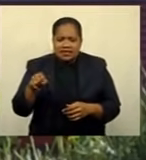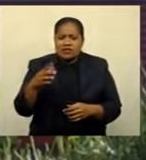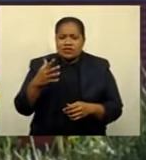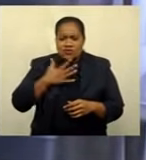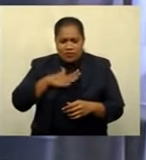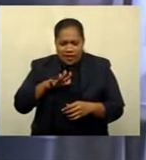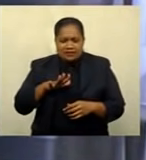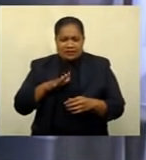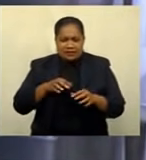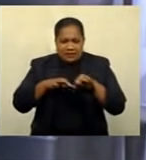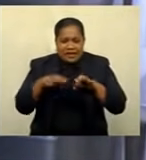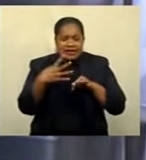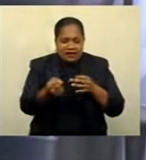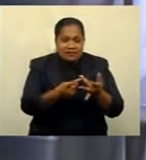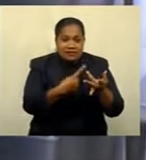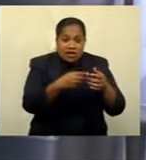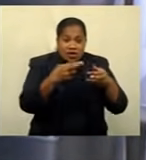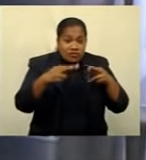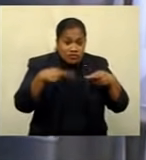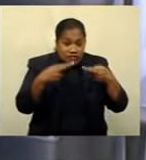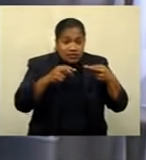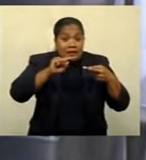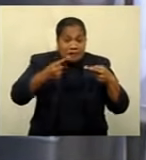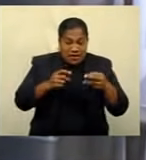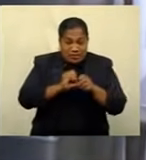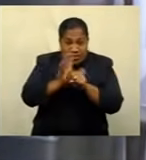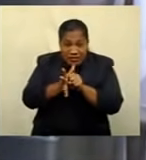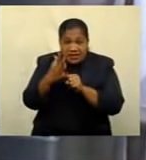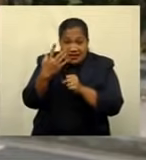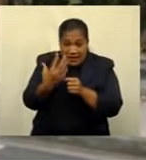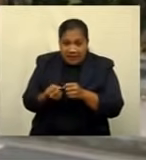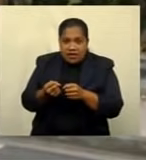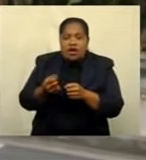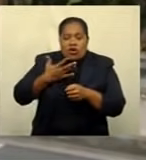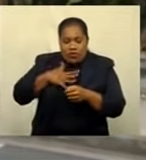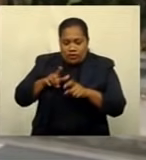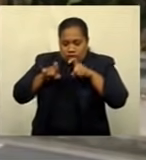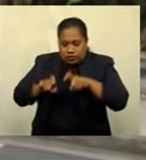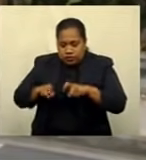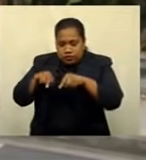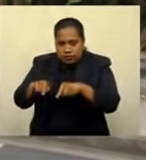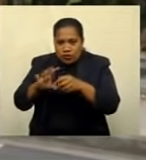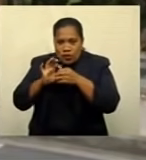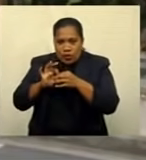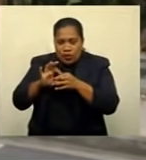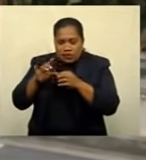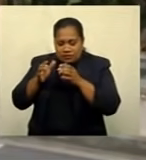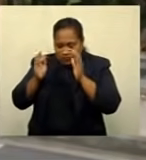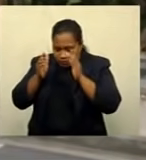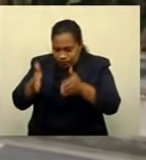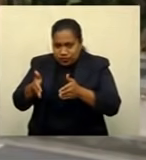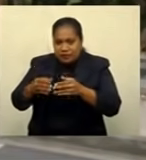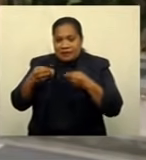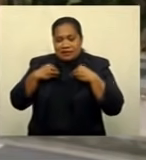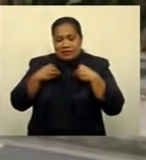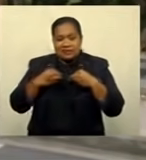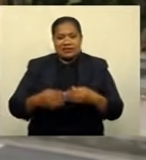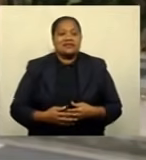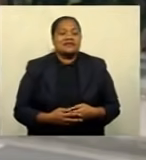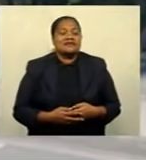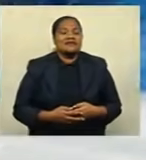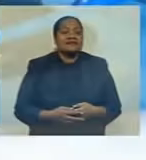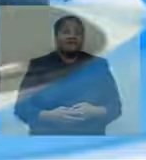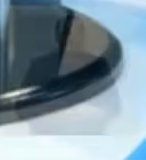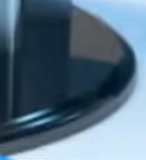with COVID-19, he is focused on sustaining his business. Felipe Naikaso, FBC